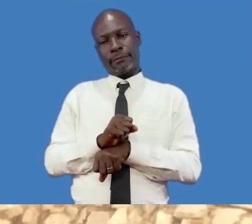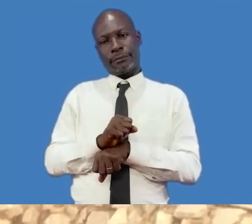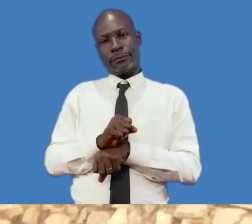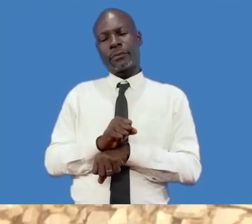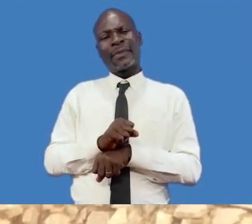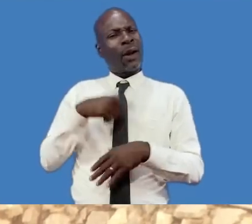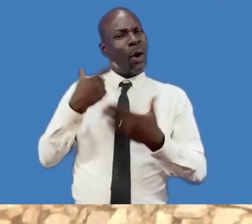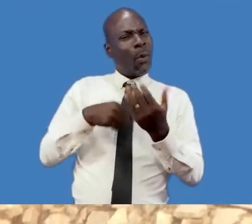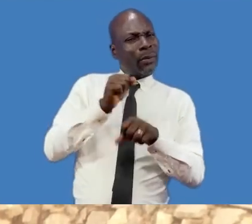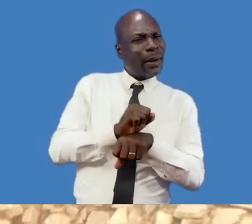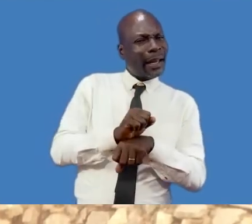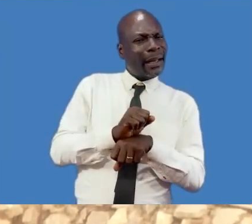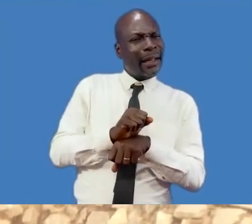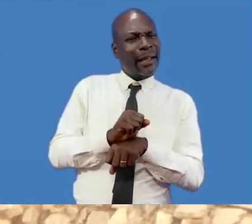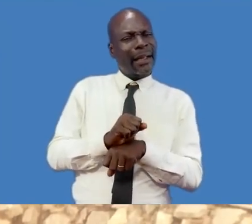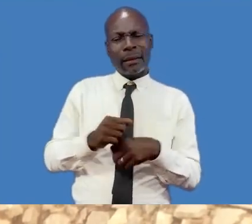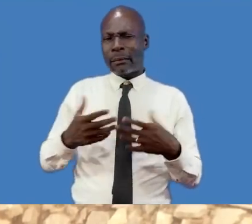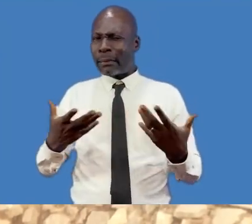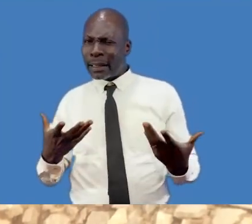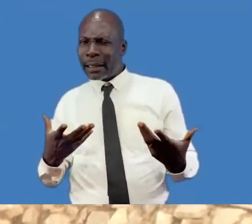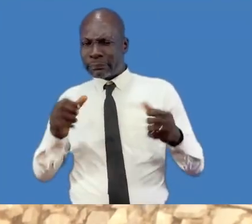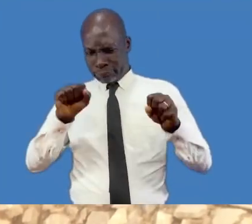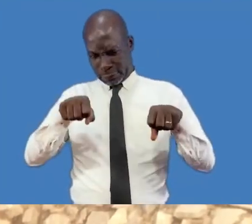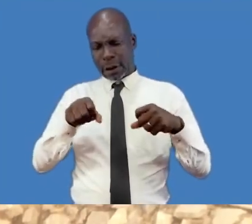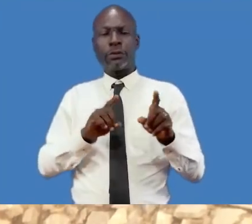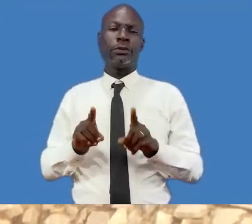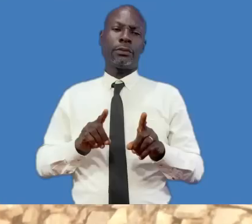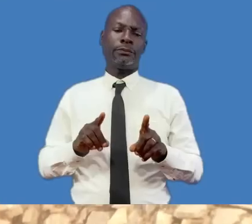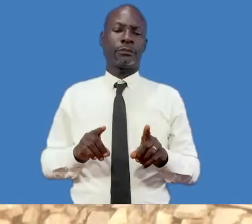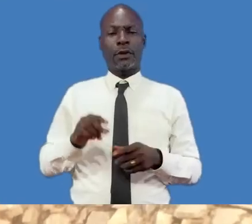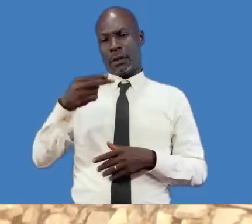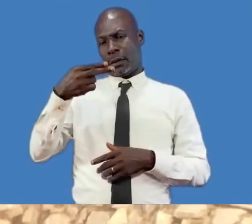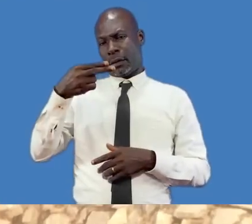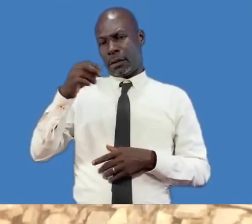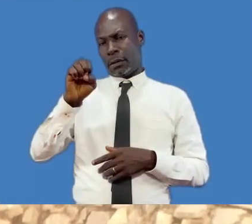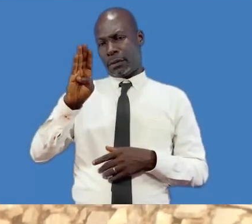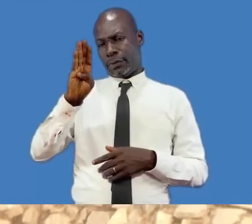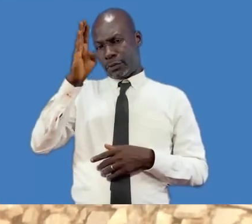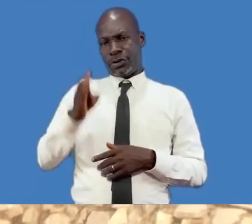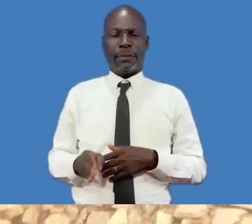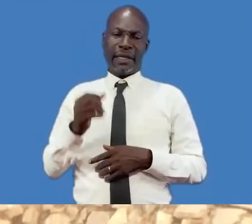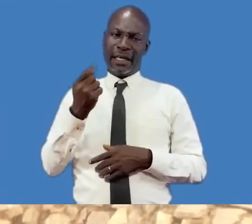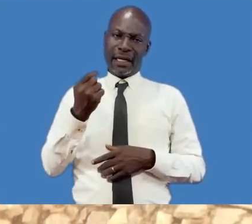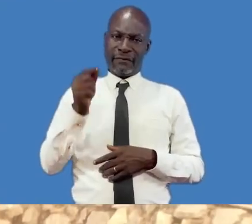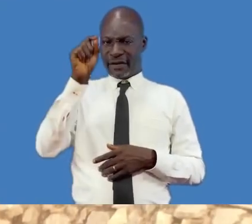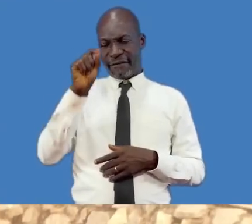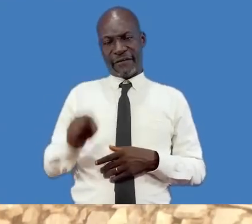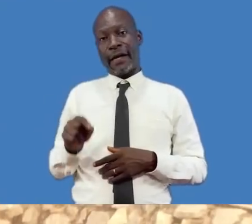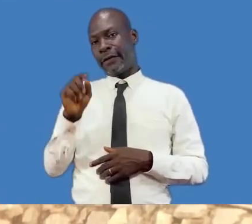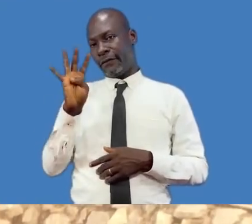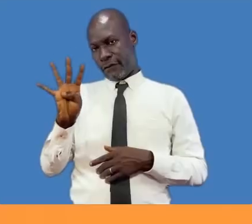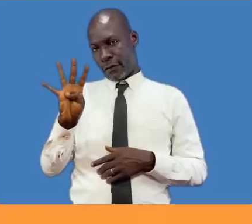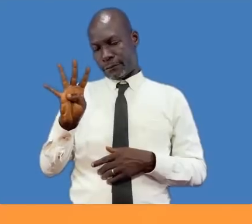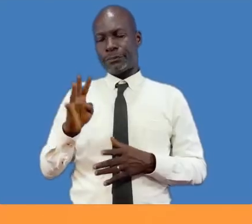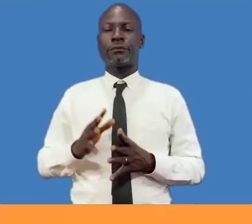enwuma ben sa ena obi gidie ema otume ye Hebrews chapter 11 and verse number 4. Or